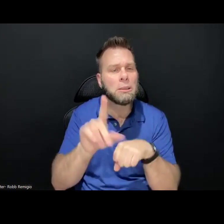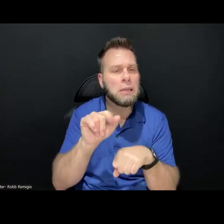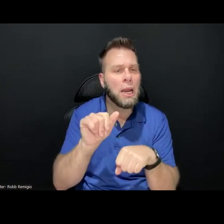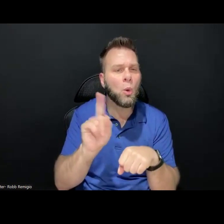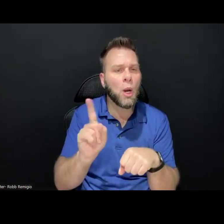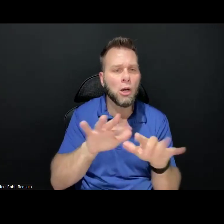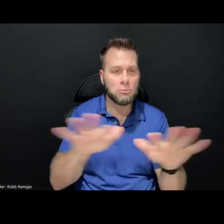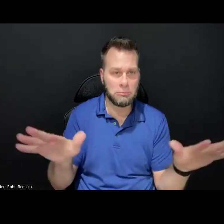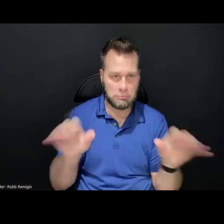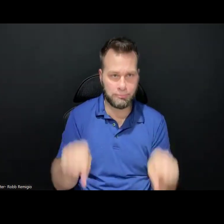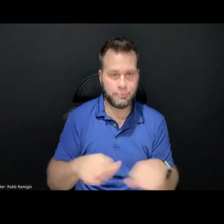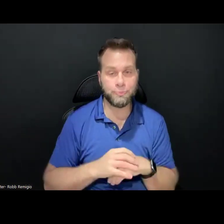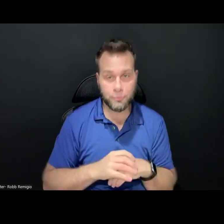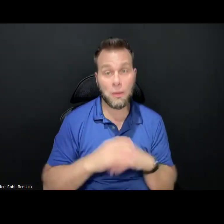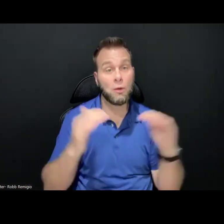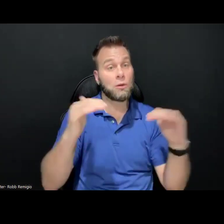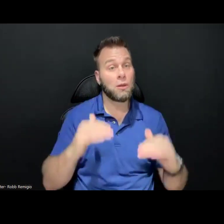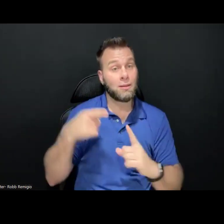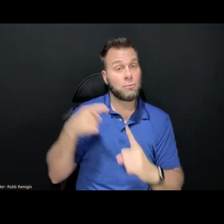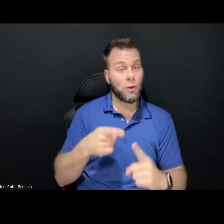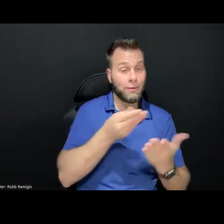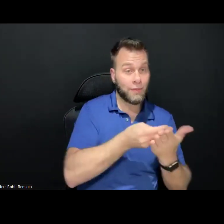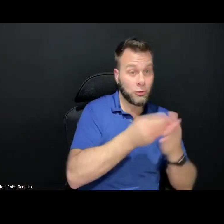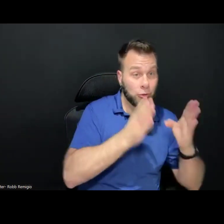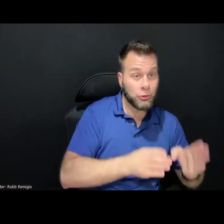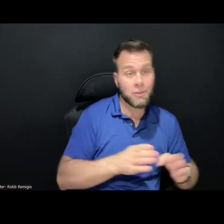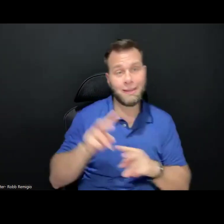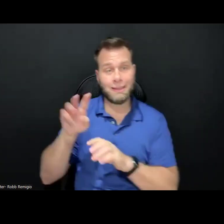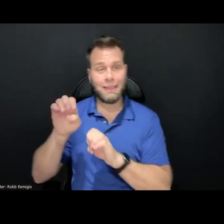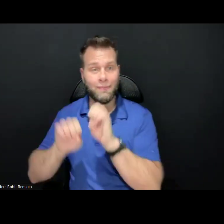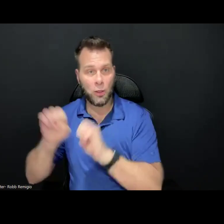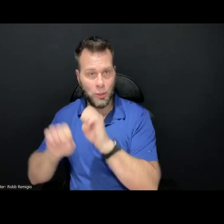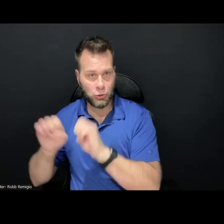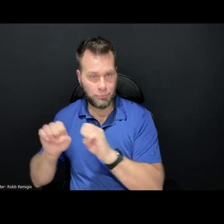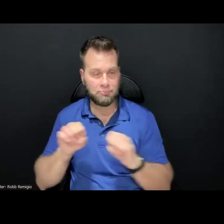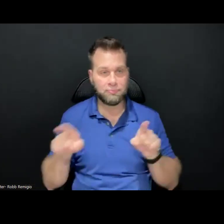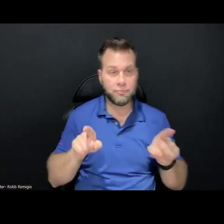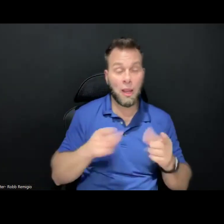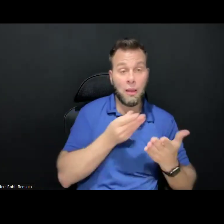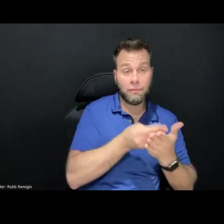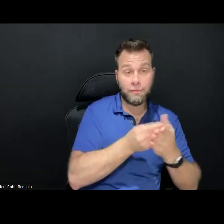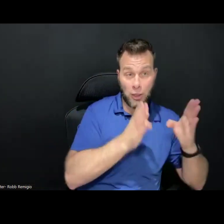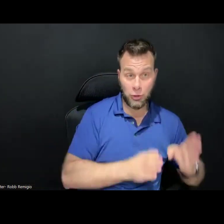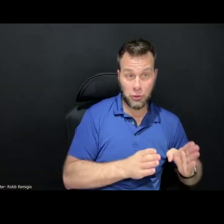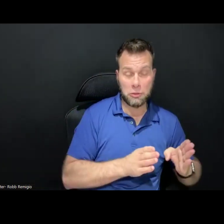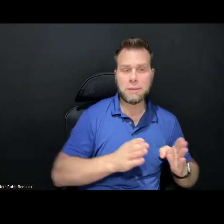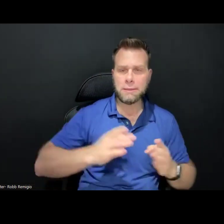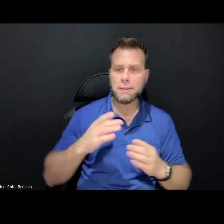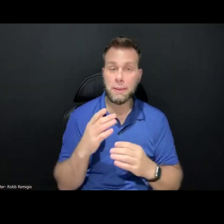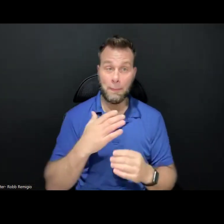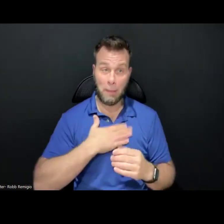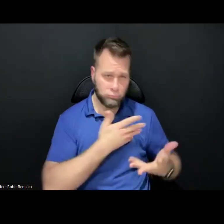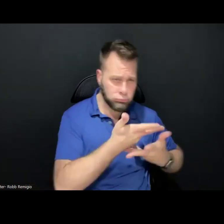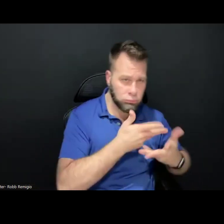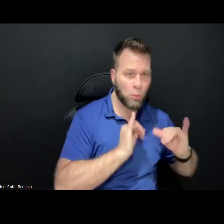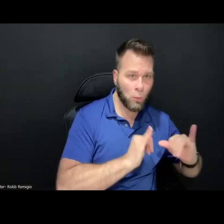I want to come back to the point of funders and evaluation. I would say that funders, especially the ones that I'm in close contact with, are